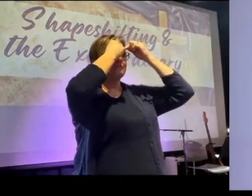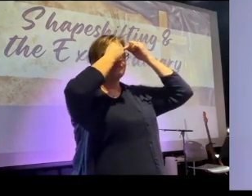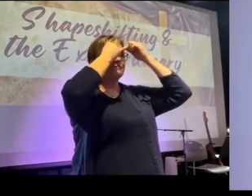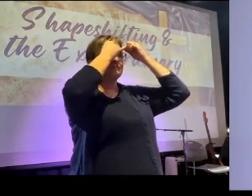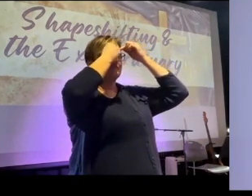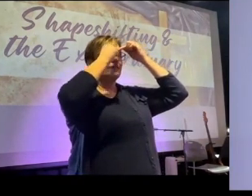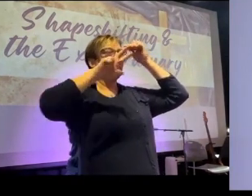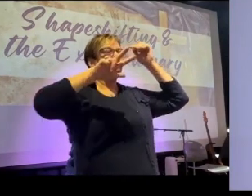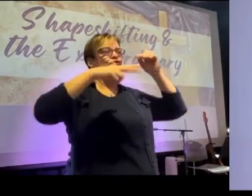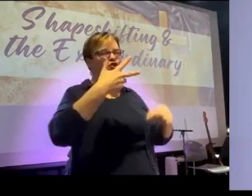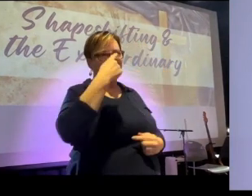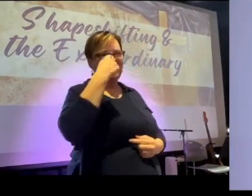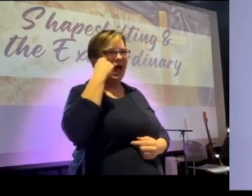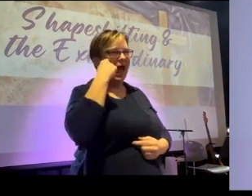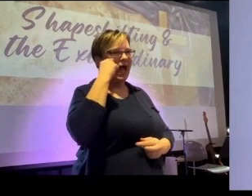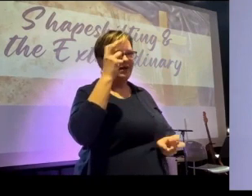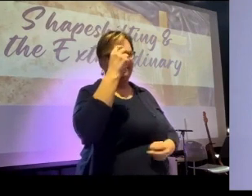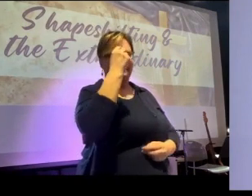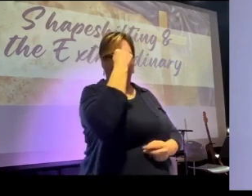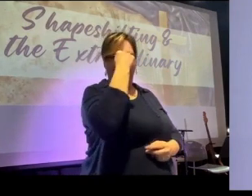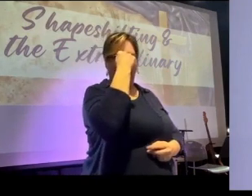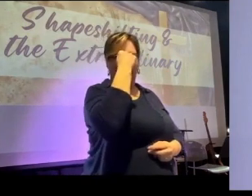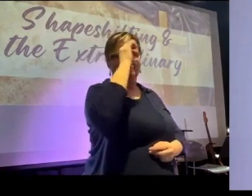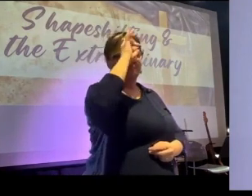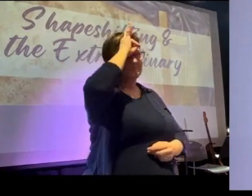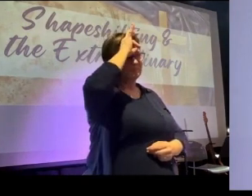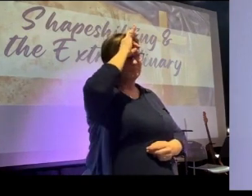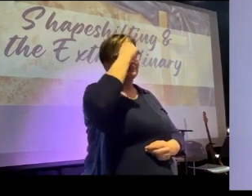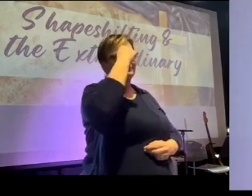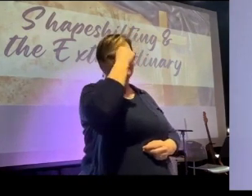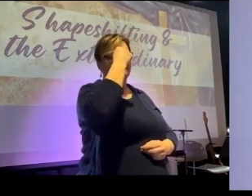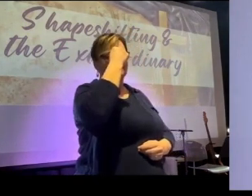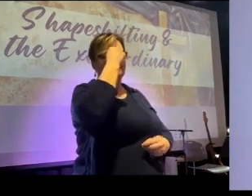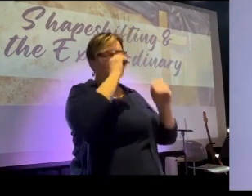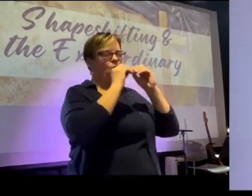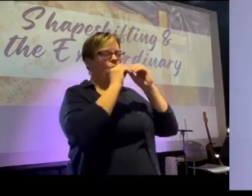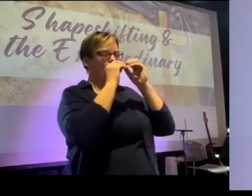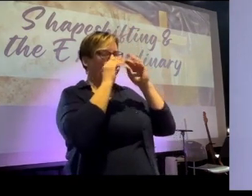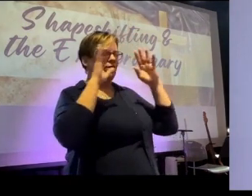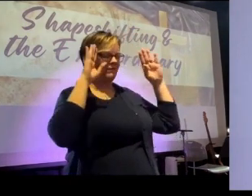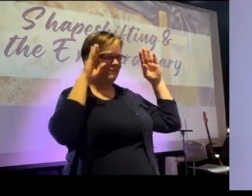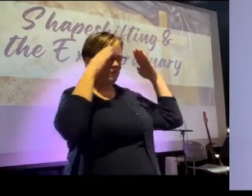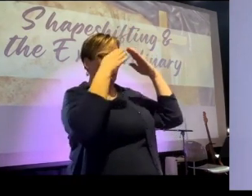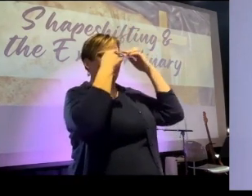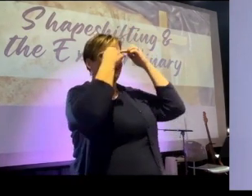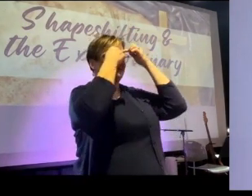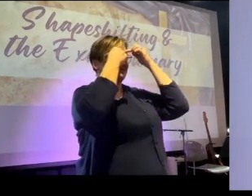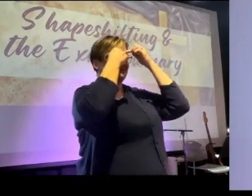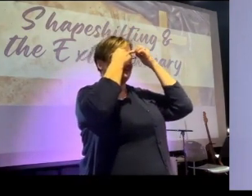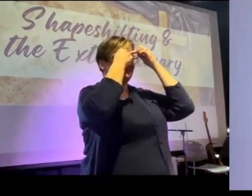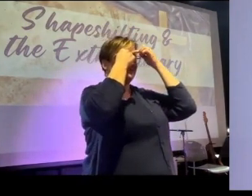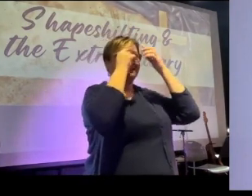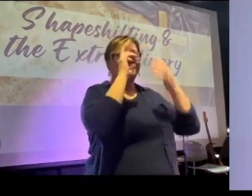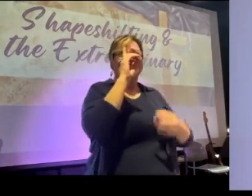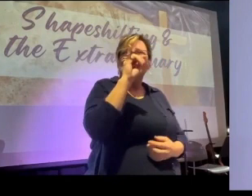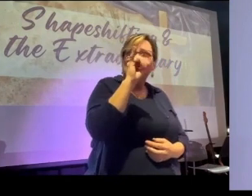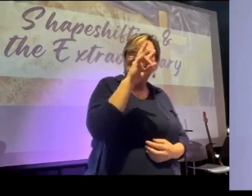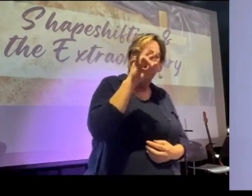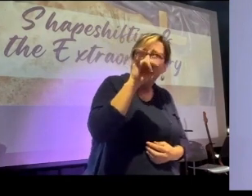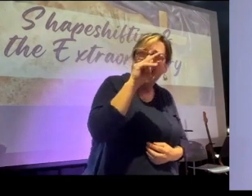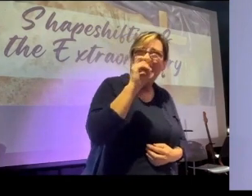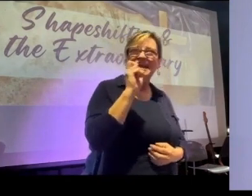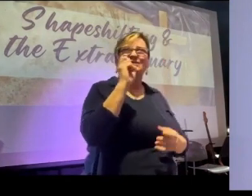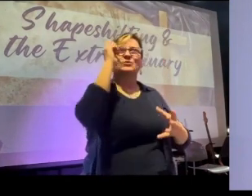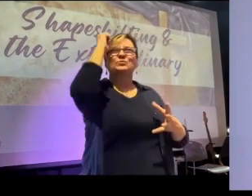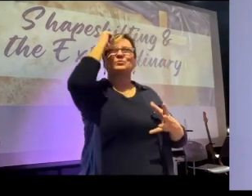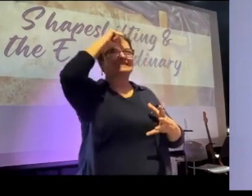Transfiguration, divine wisdom, you, entirely human, entirely divine.